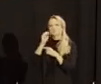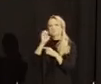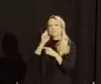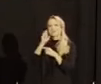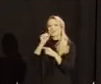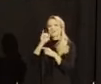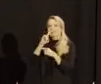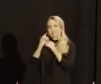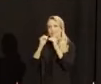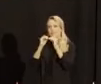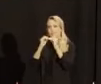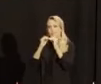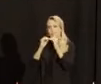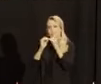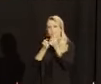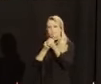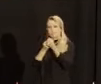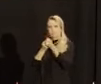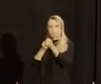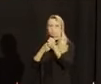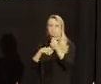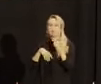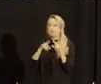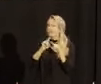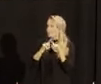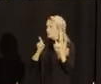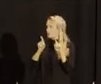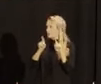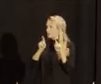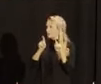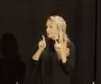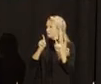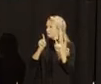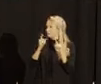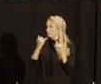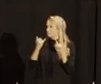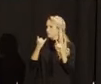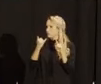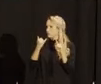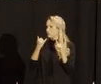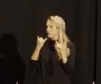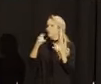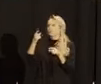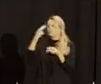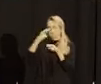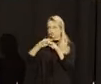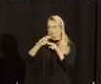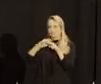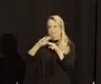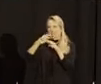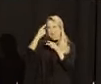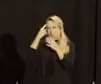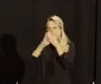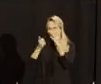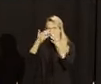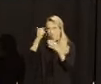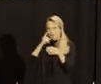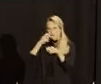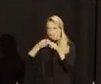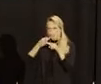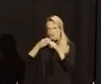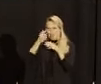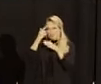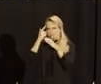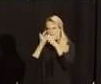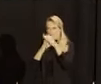have left me, but when you call, it's the Asset Act? When you call, I think what's really important when you call